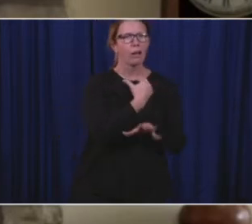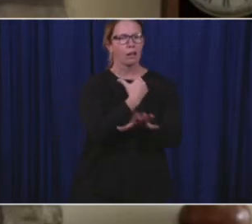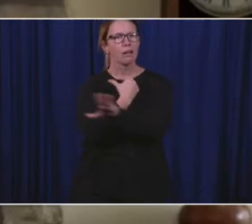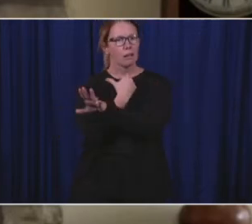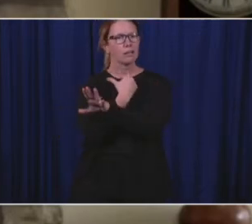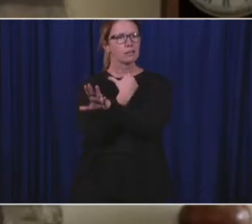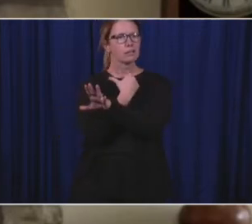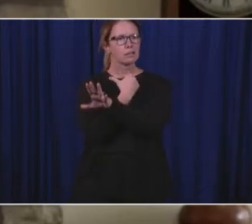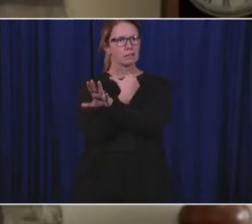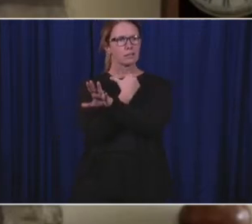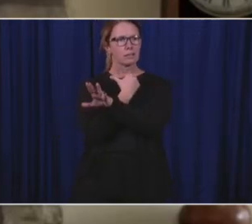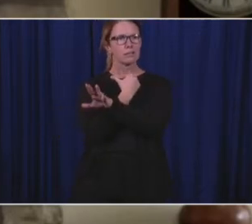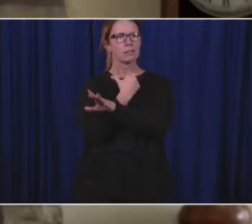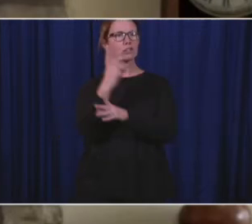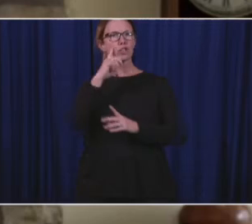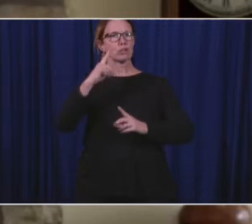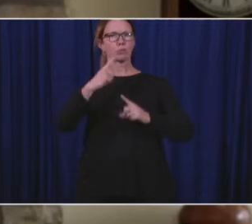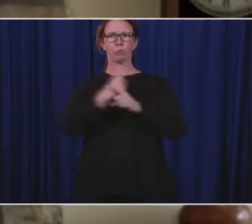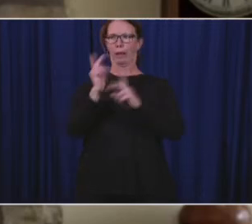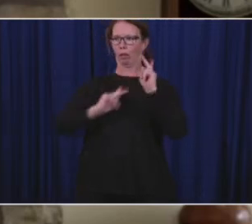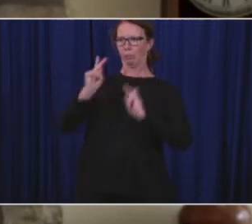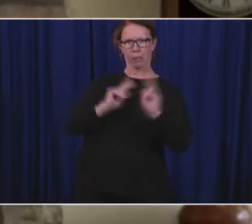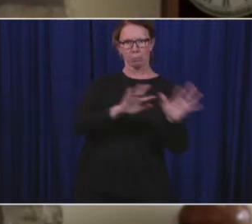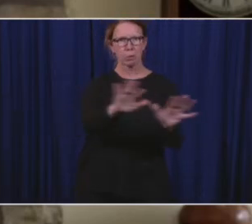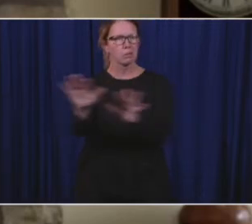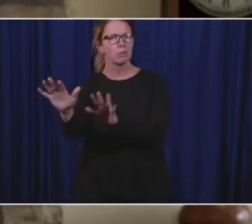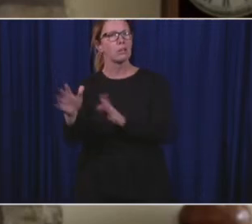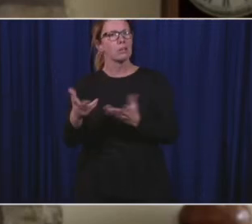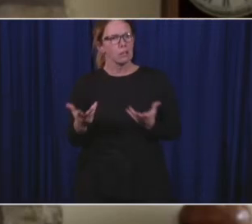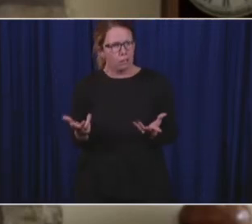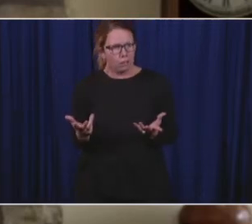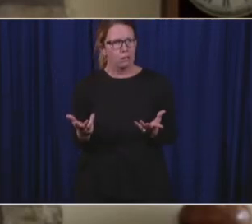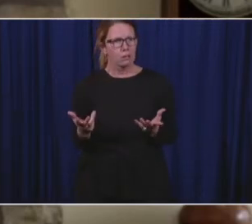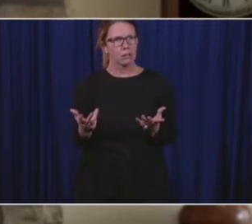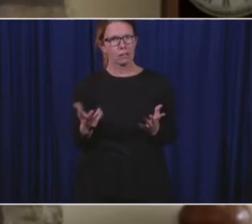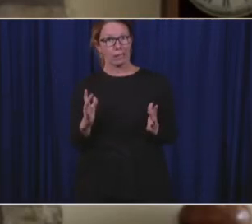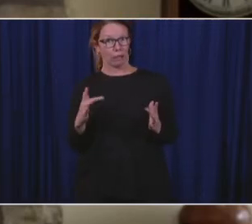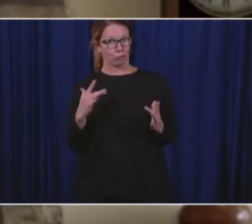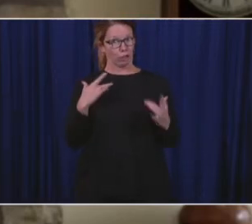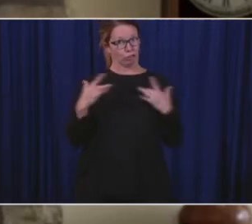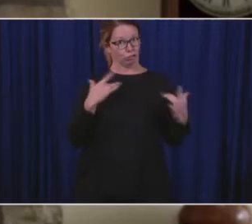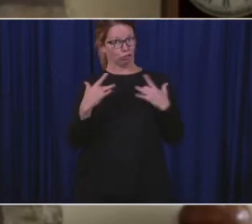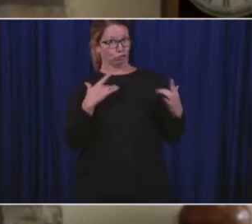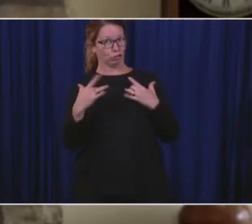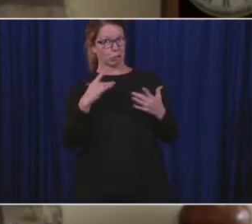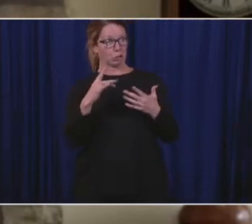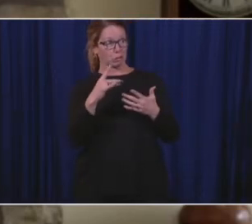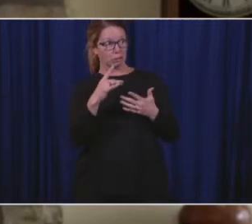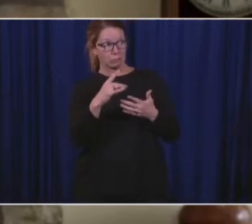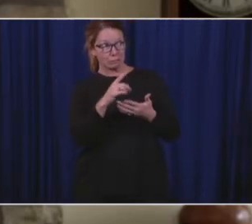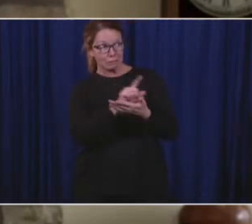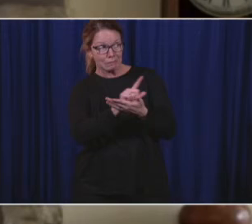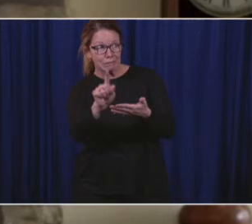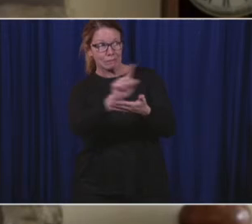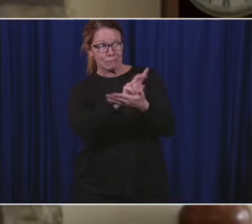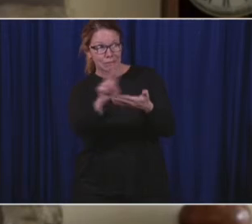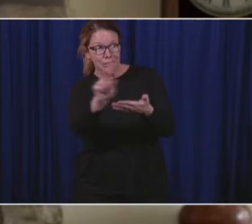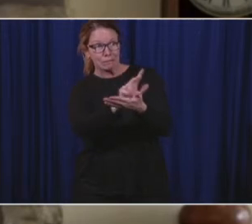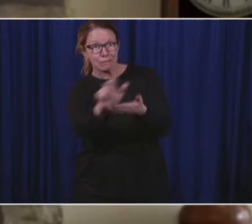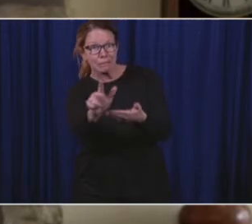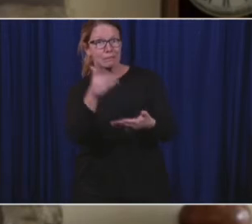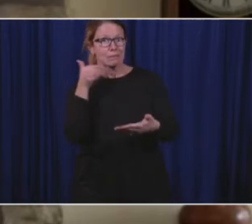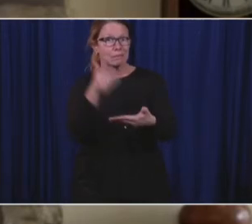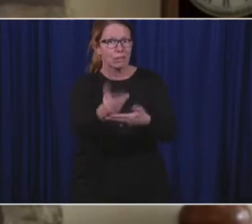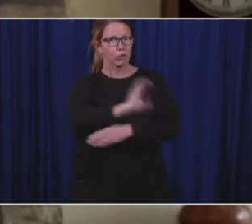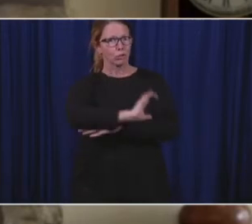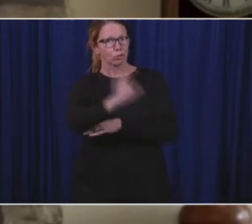citizens, really on pins and needles about the next few weeks as we come into the Christmas holiday with